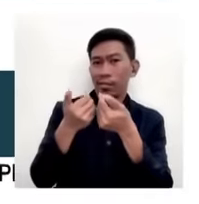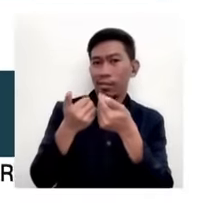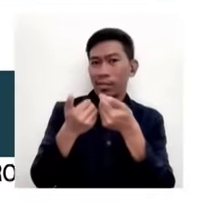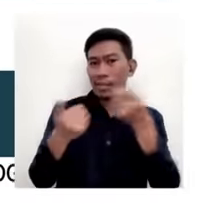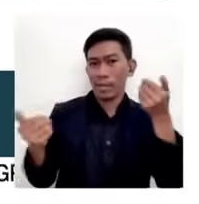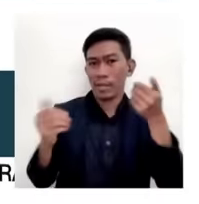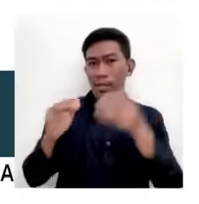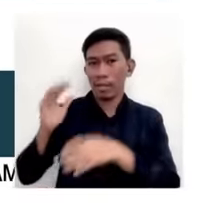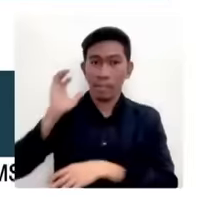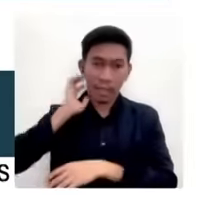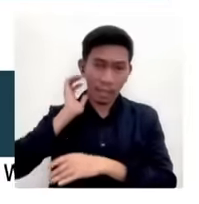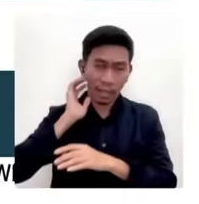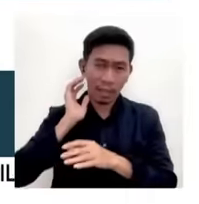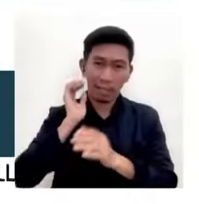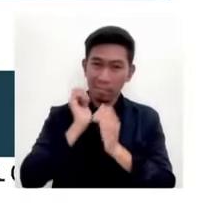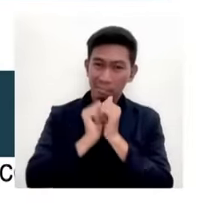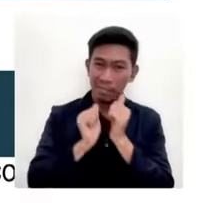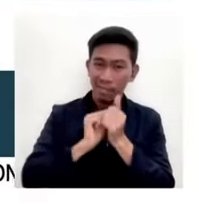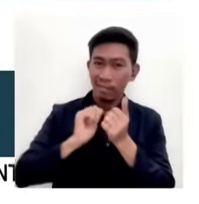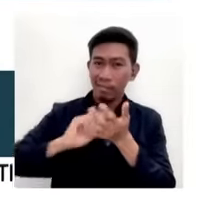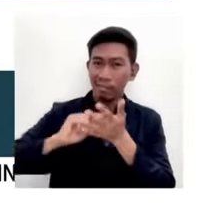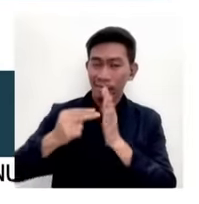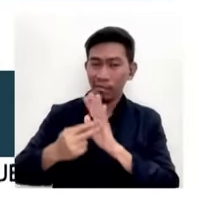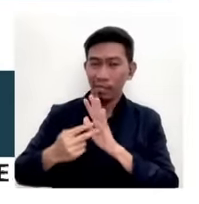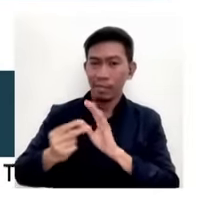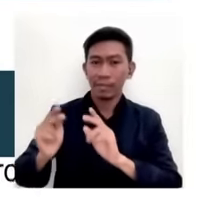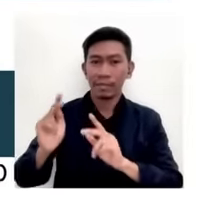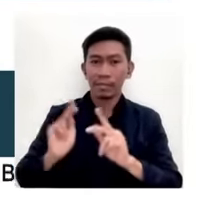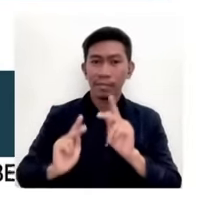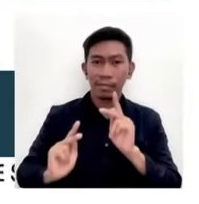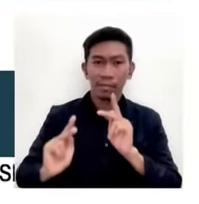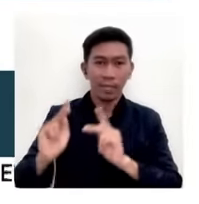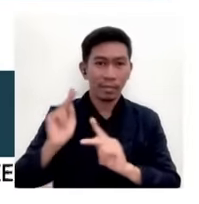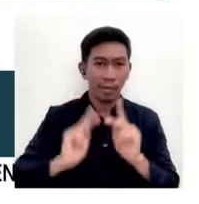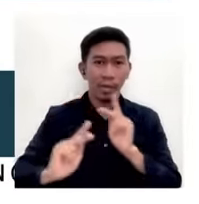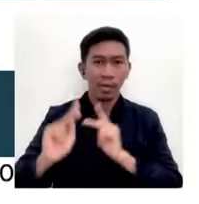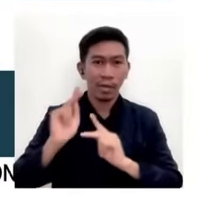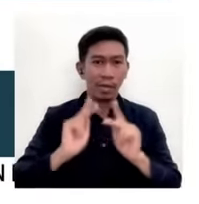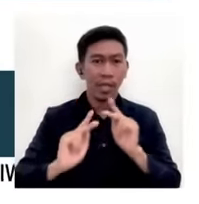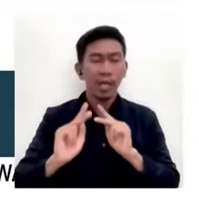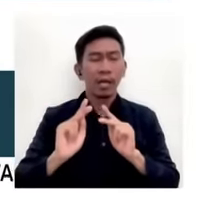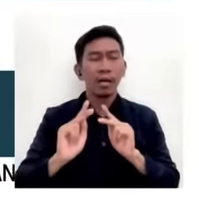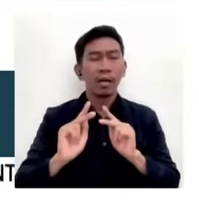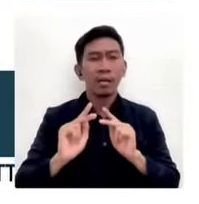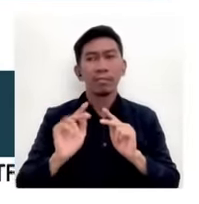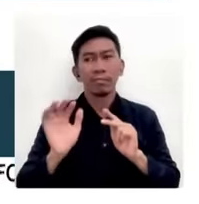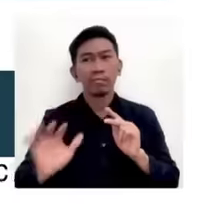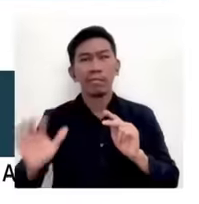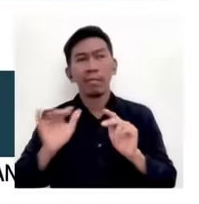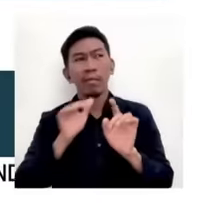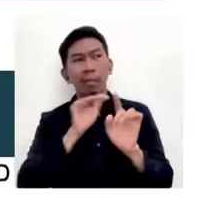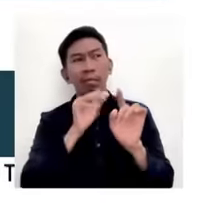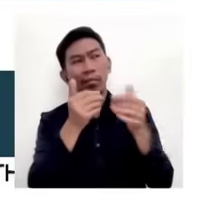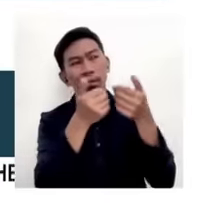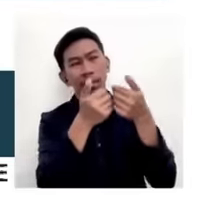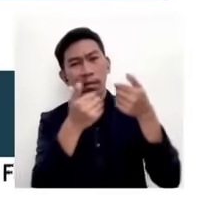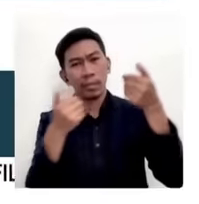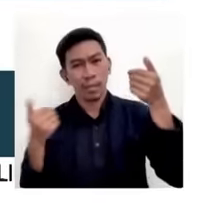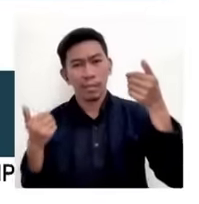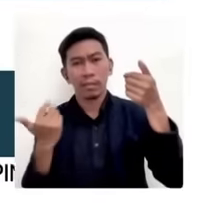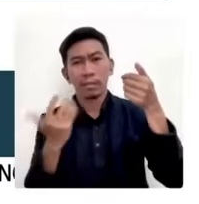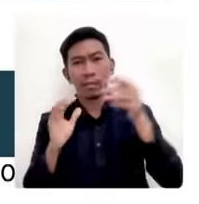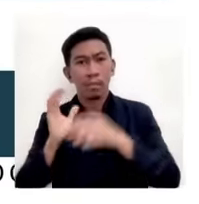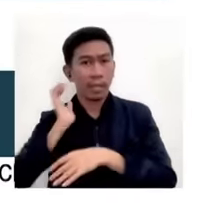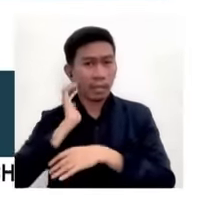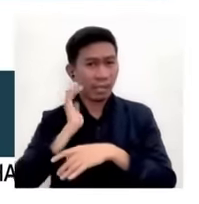mean that these people who are pushing for the secession of Mindanao this time around are thinking that the